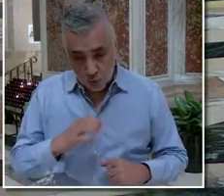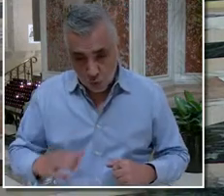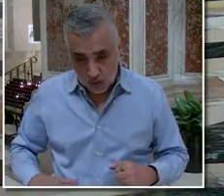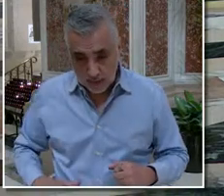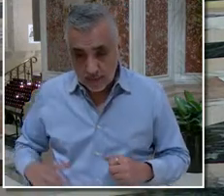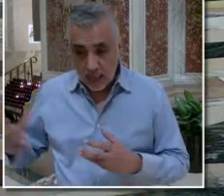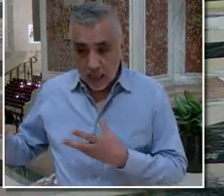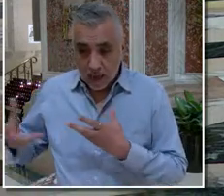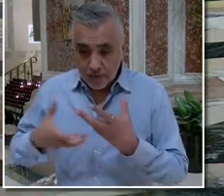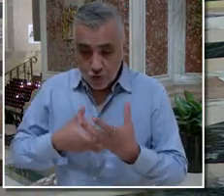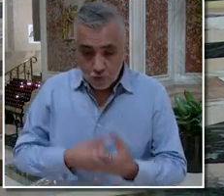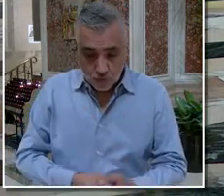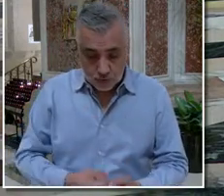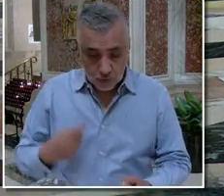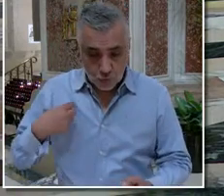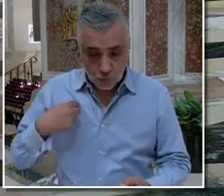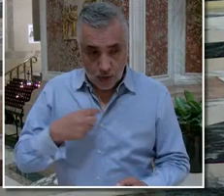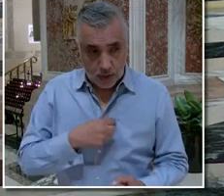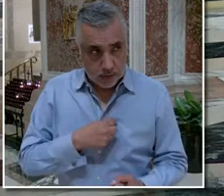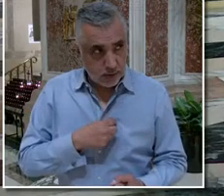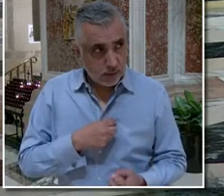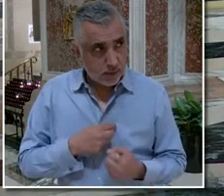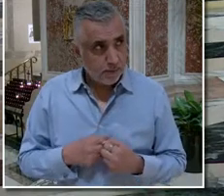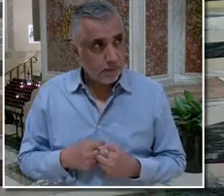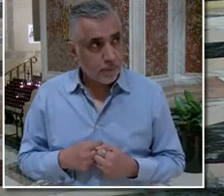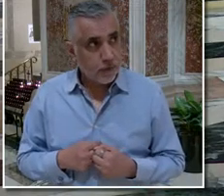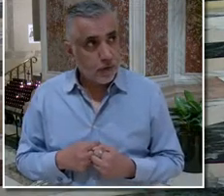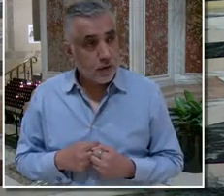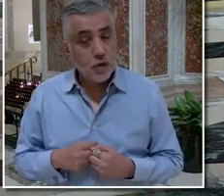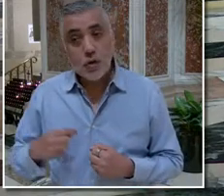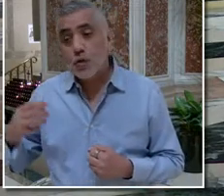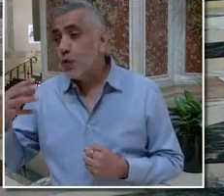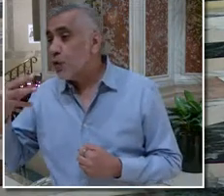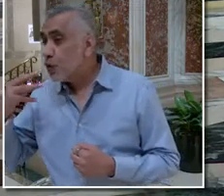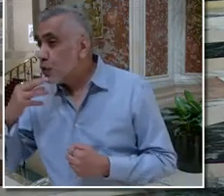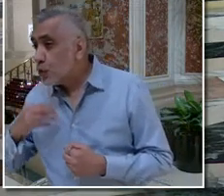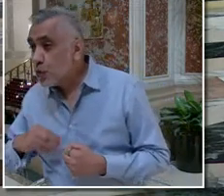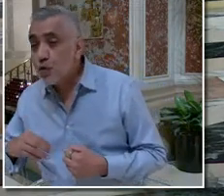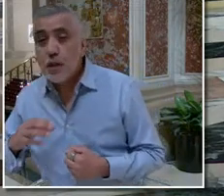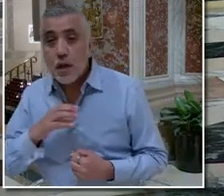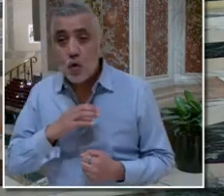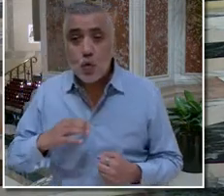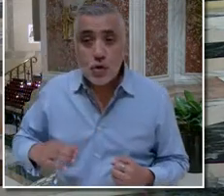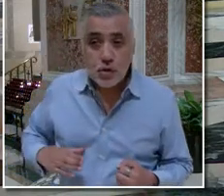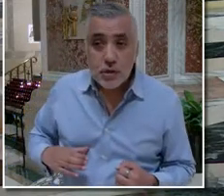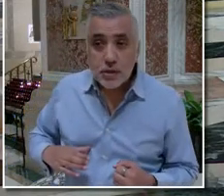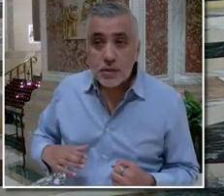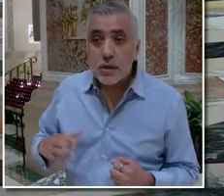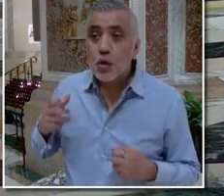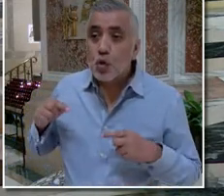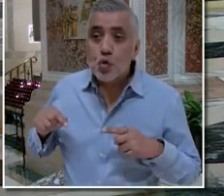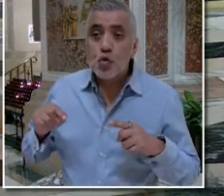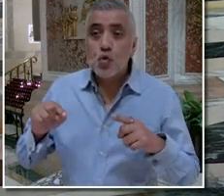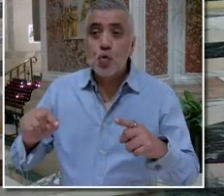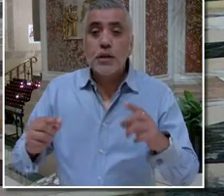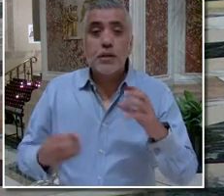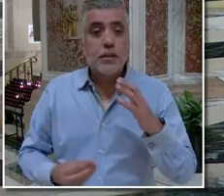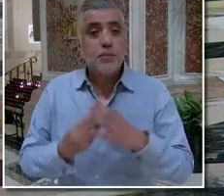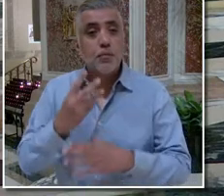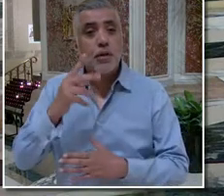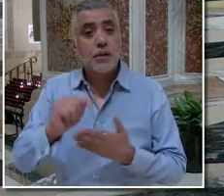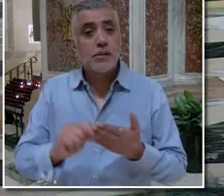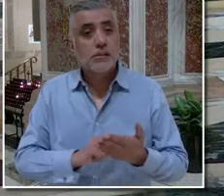Christ has now entrusted to us. Both Jews and Christians during the